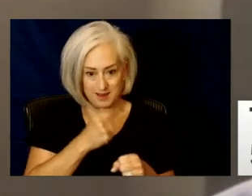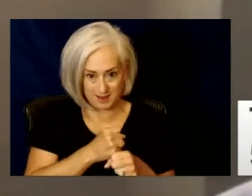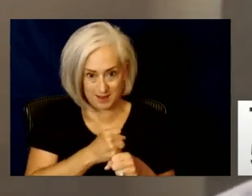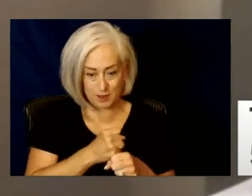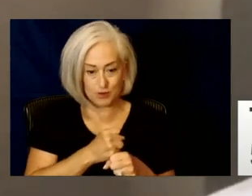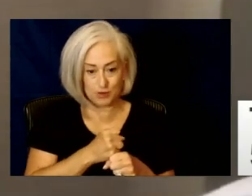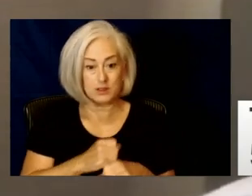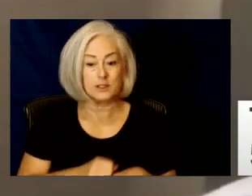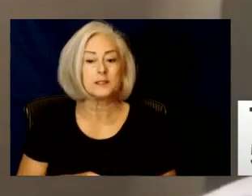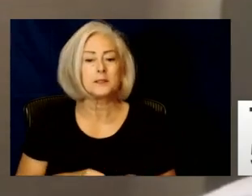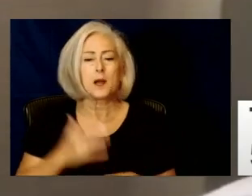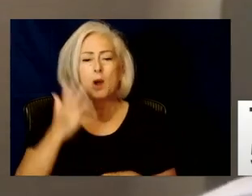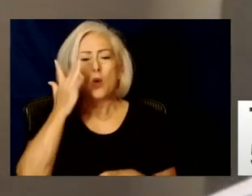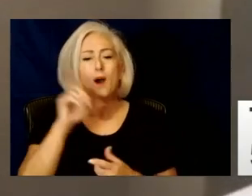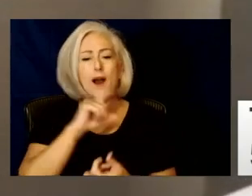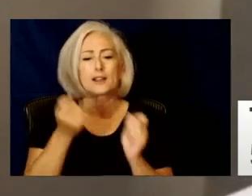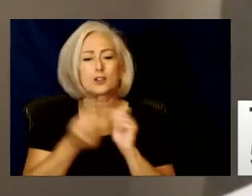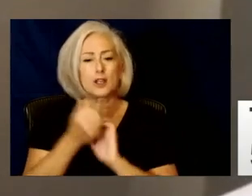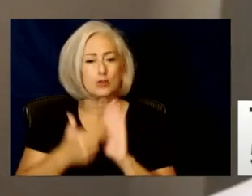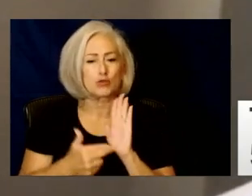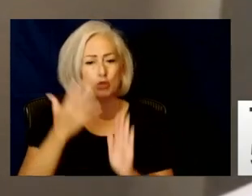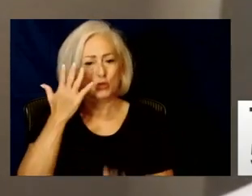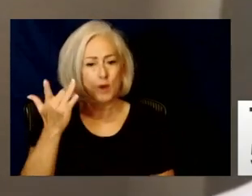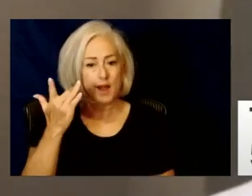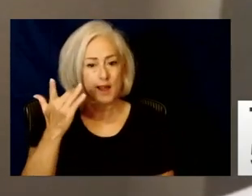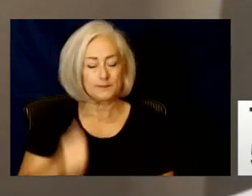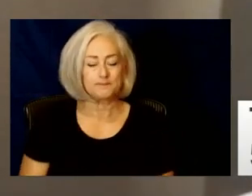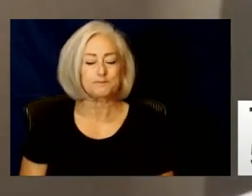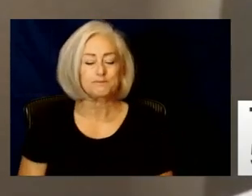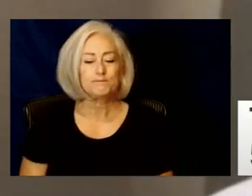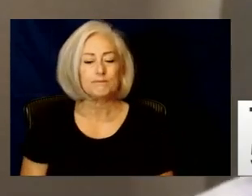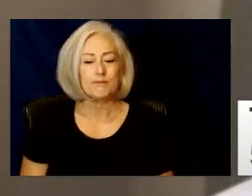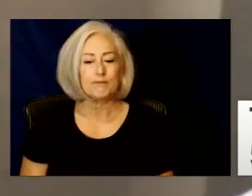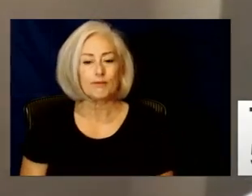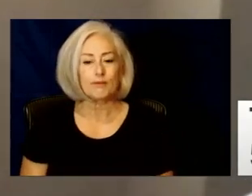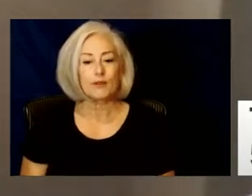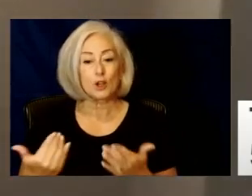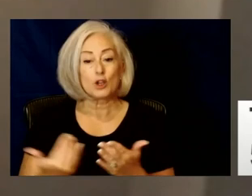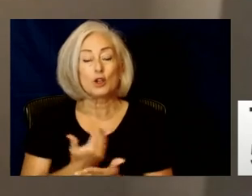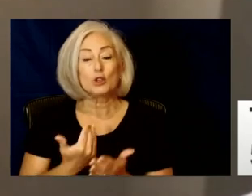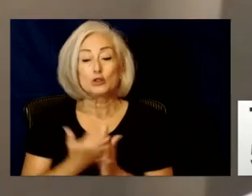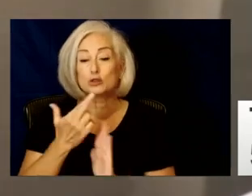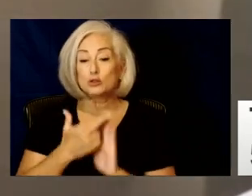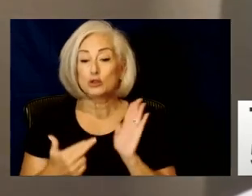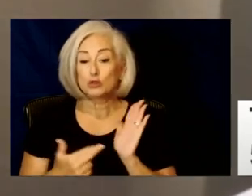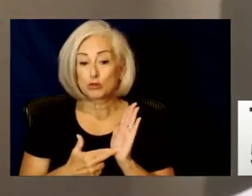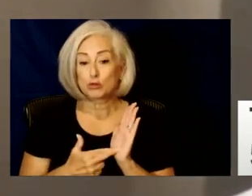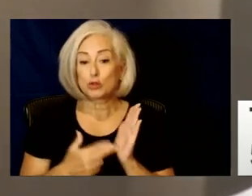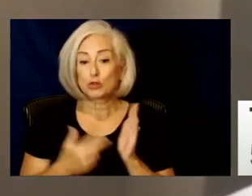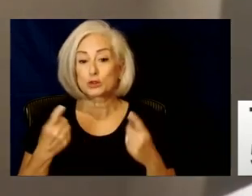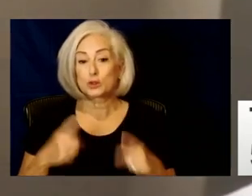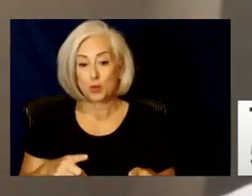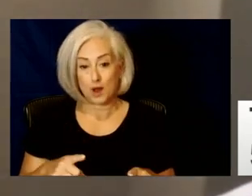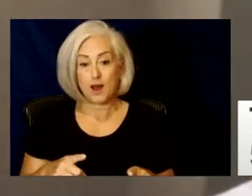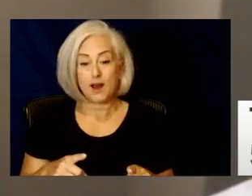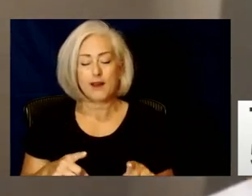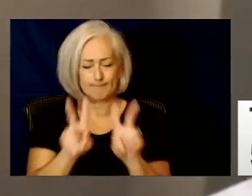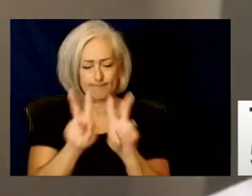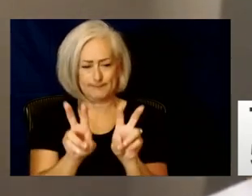new guidelines have taken into account a recent large meta-analysis that was